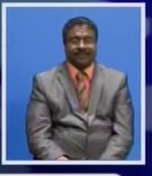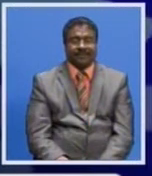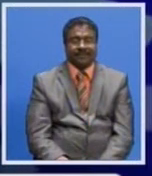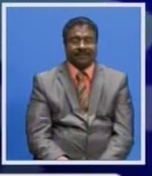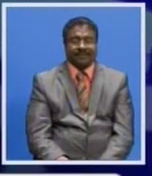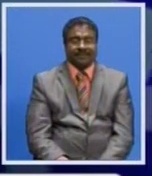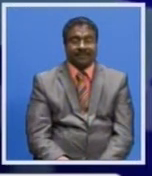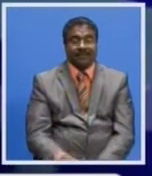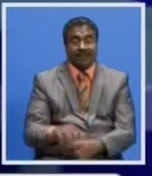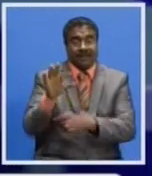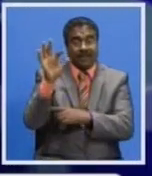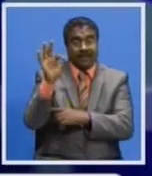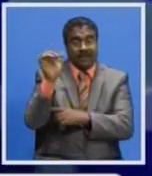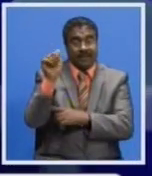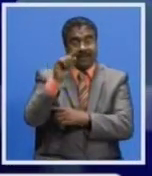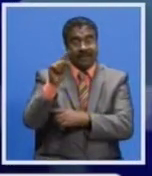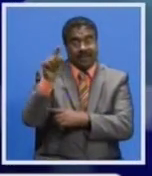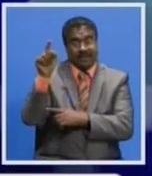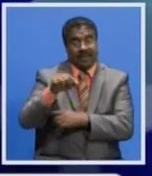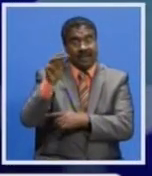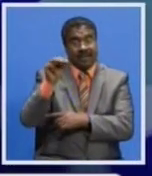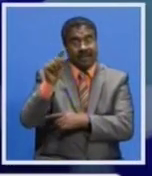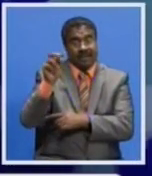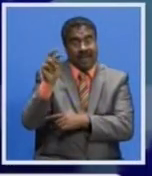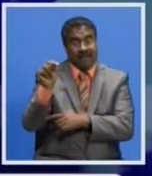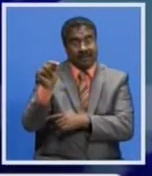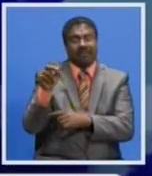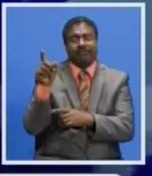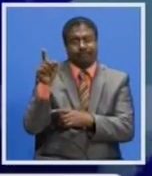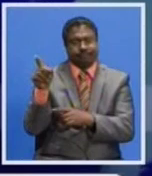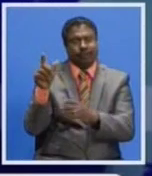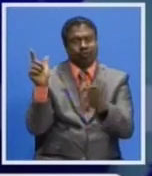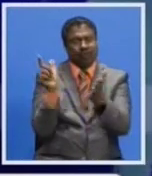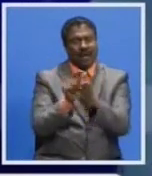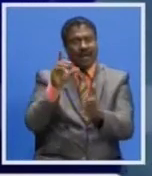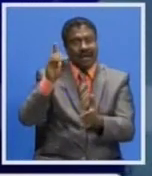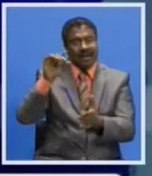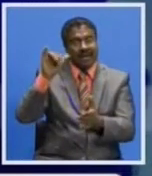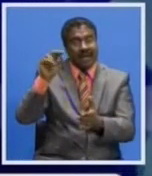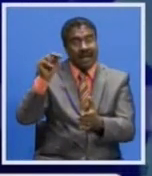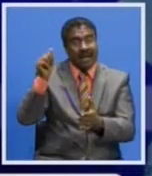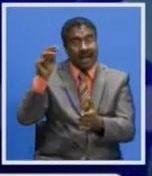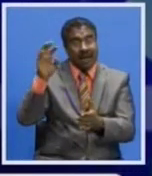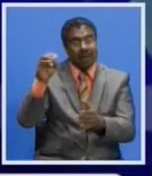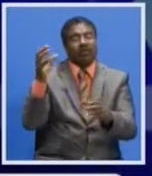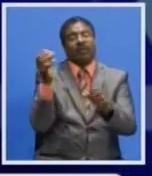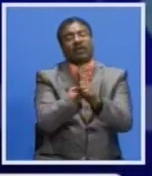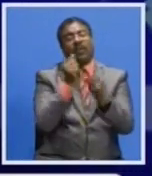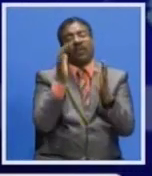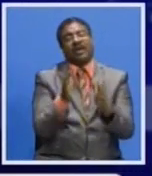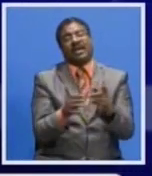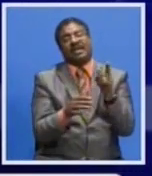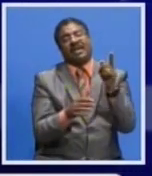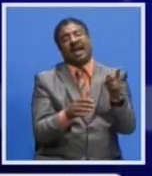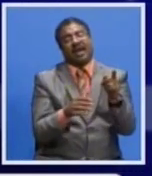And the first MTN Super League division side, the Lusaka Dynamos, are the champions of the Jones Chilengi Sports Initiative Inaugural